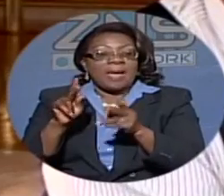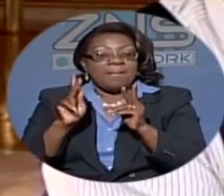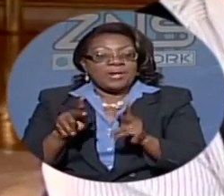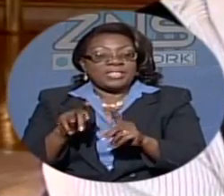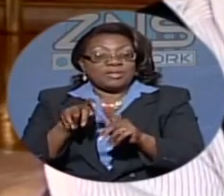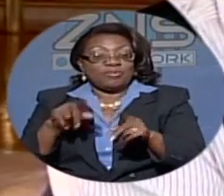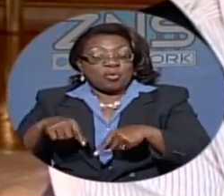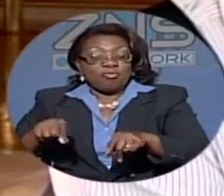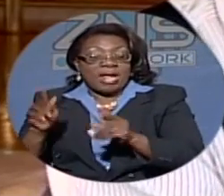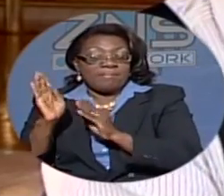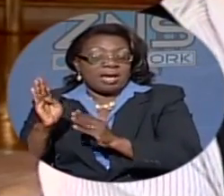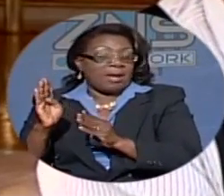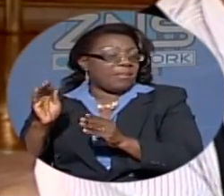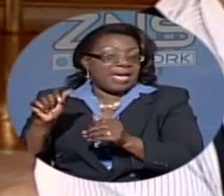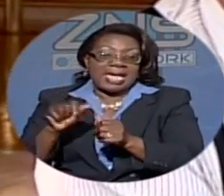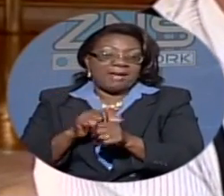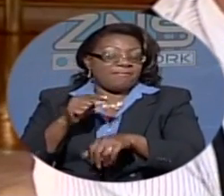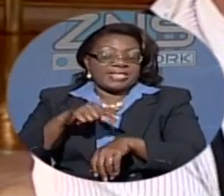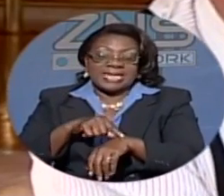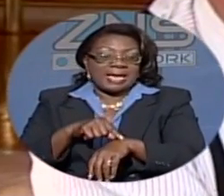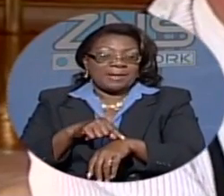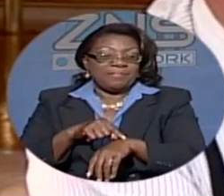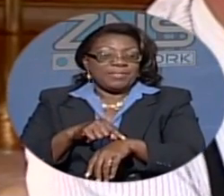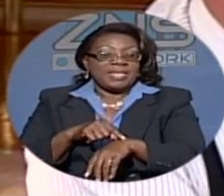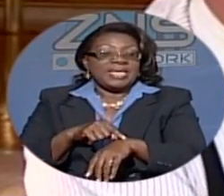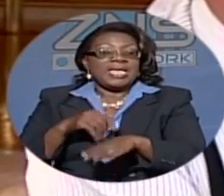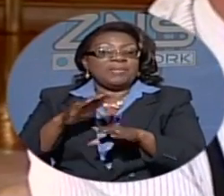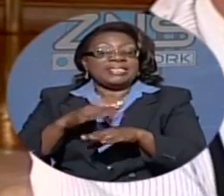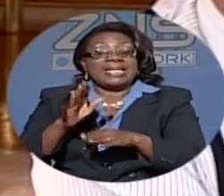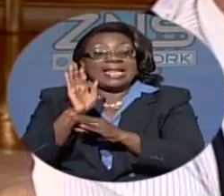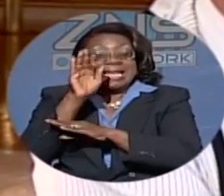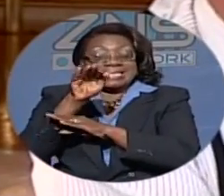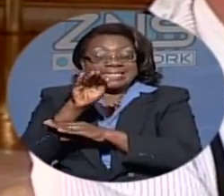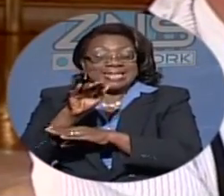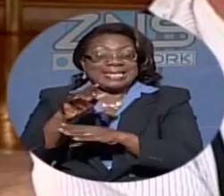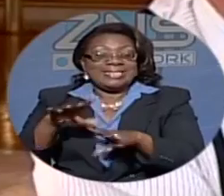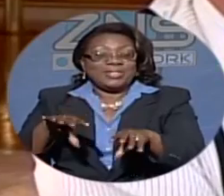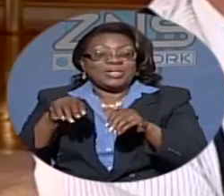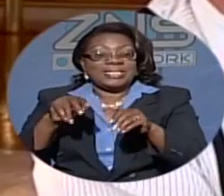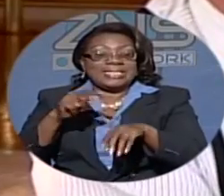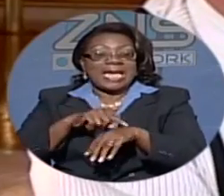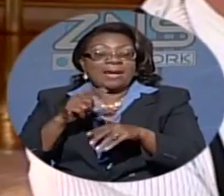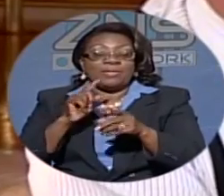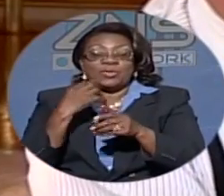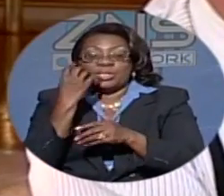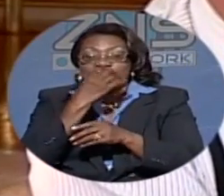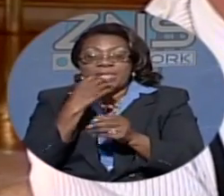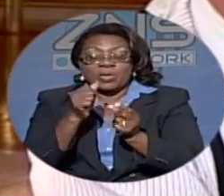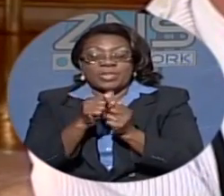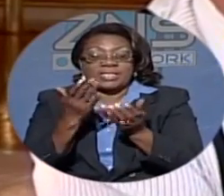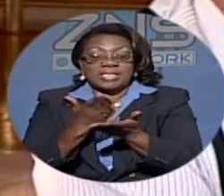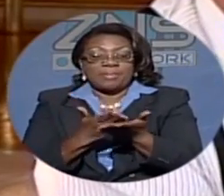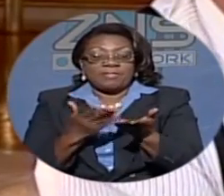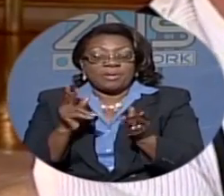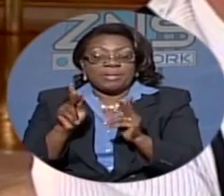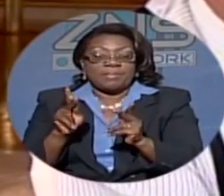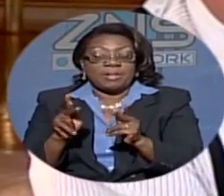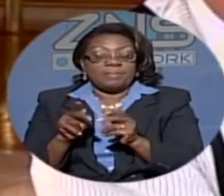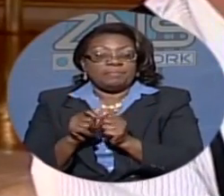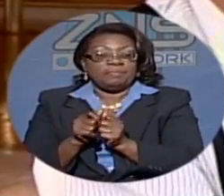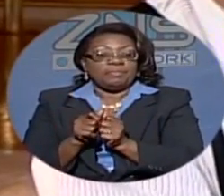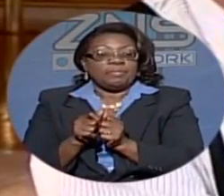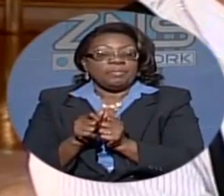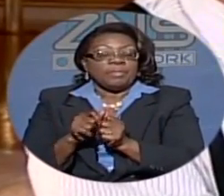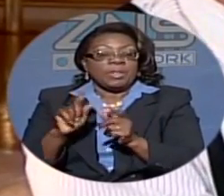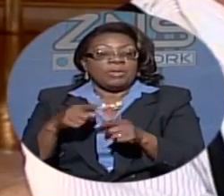And I was on board last night and I took the opportunity to speak with some of them. And they said it was a fantastic experience. One woman